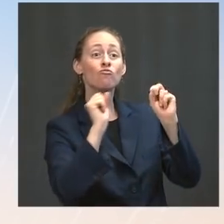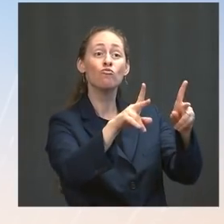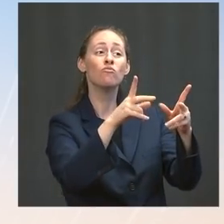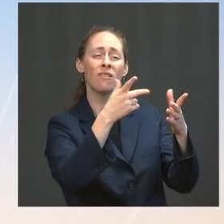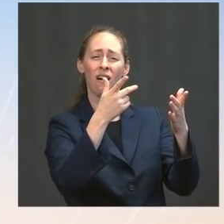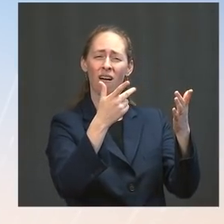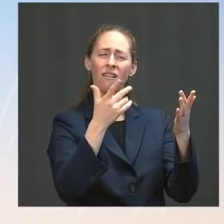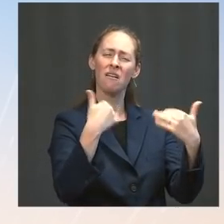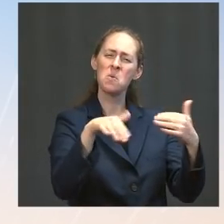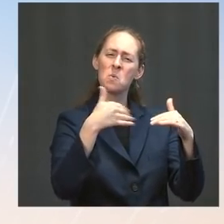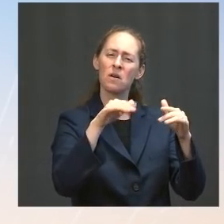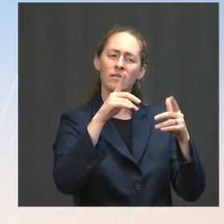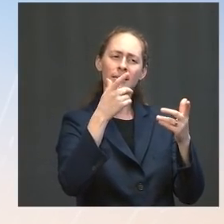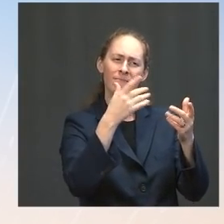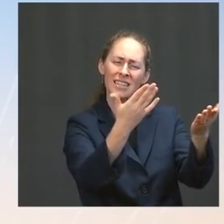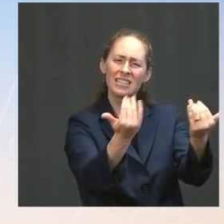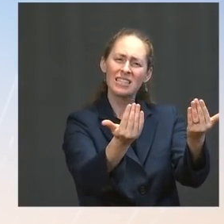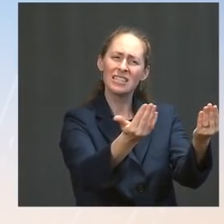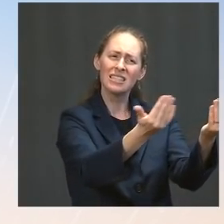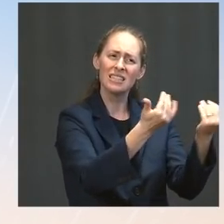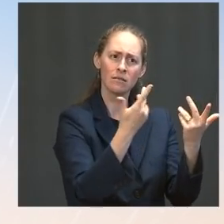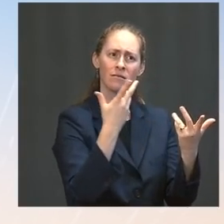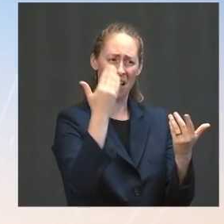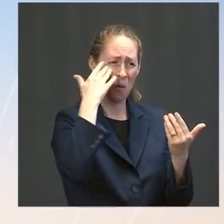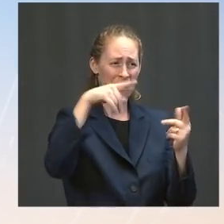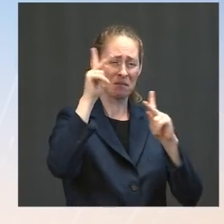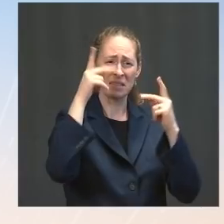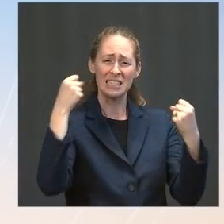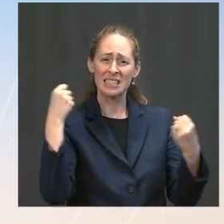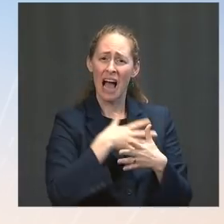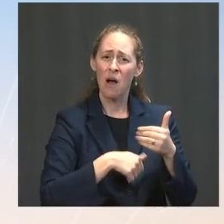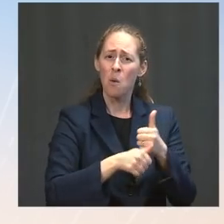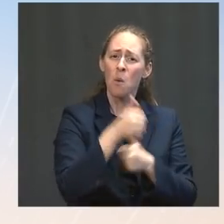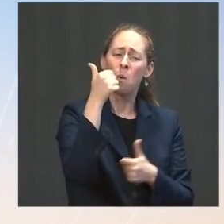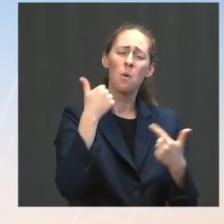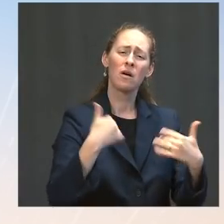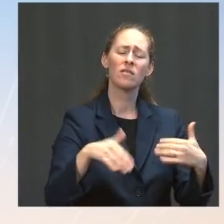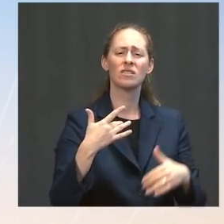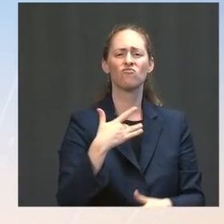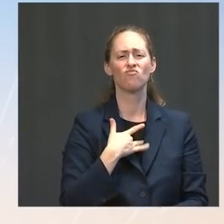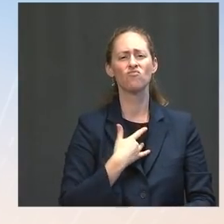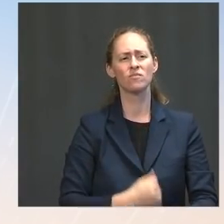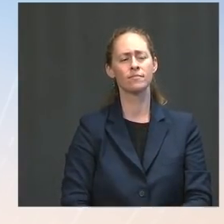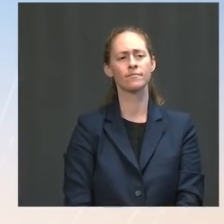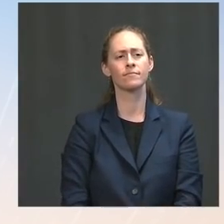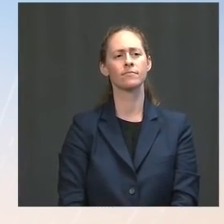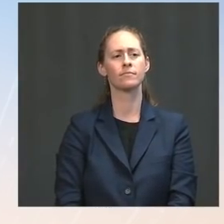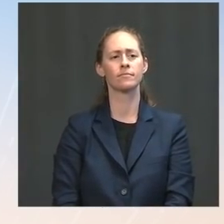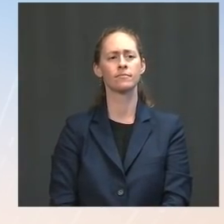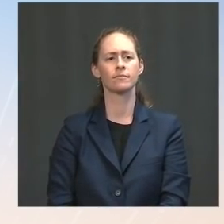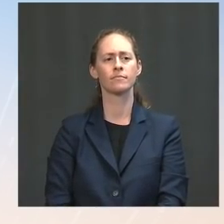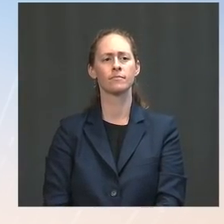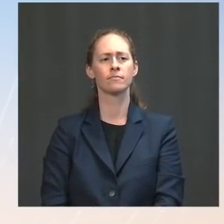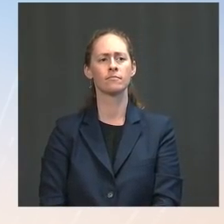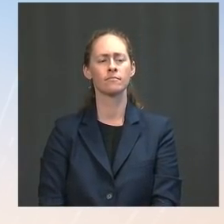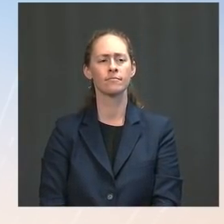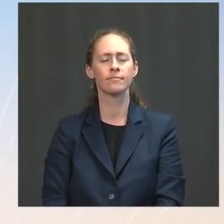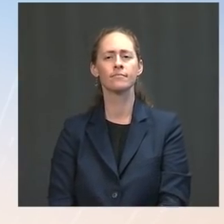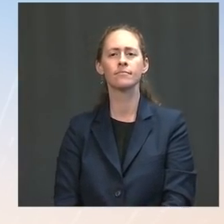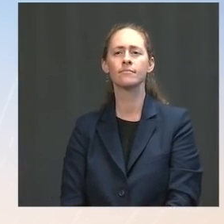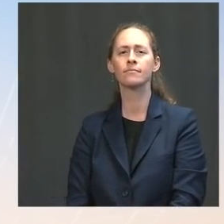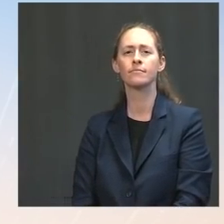Kabul? Well, we are evacuating people free of cost because that is the right step to take, and certainly we wouldn't